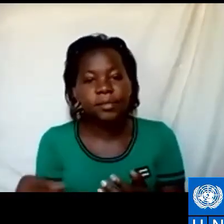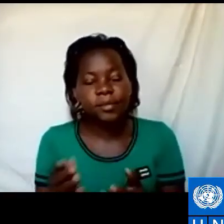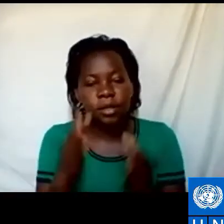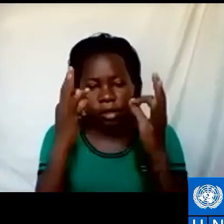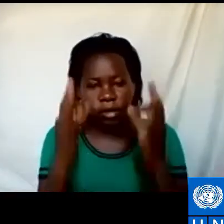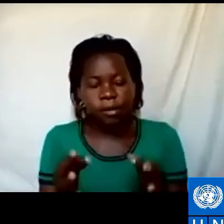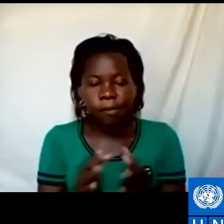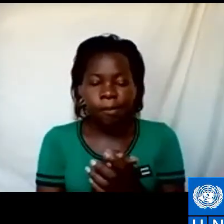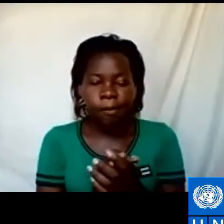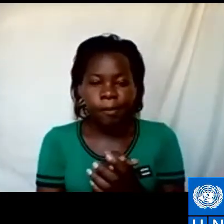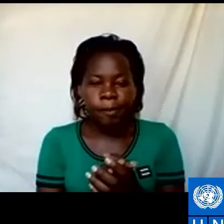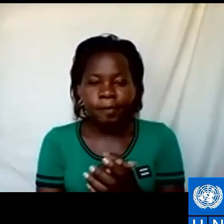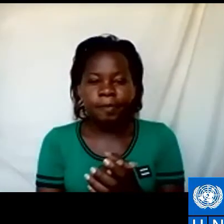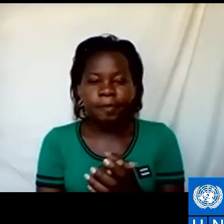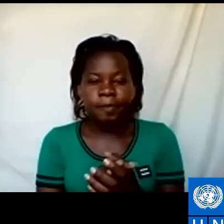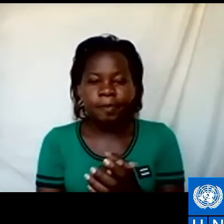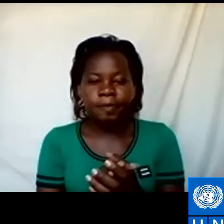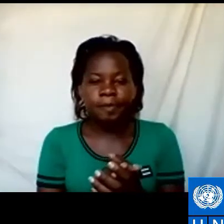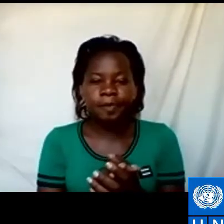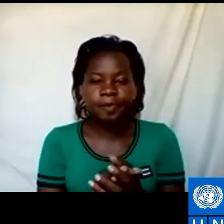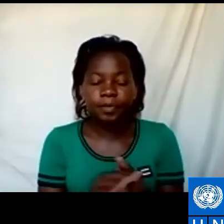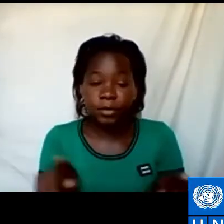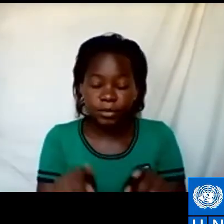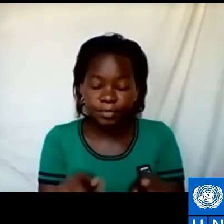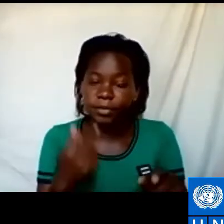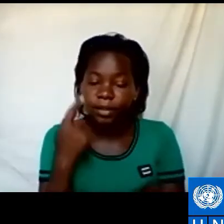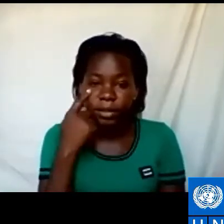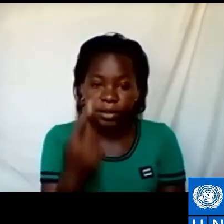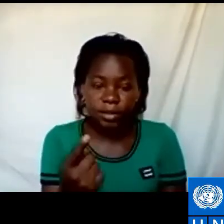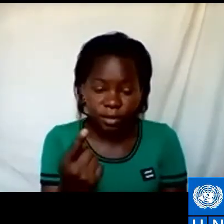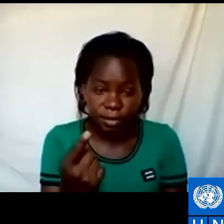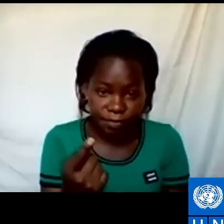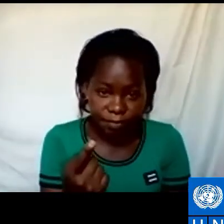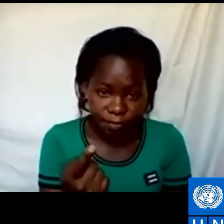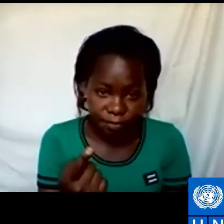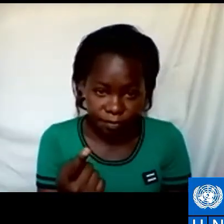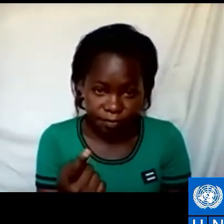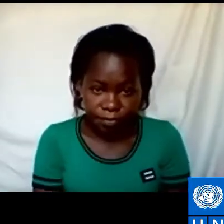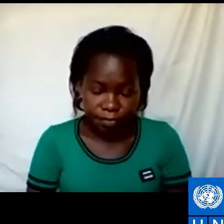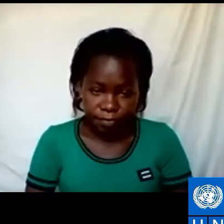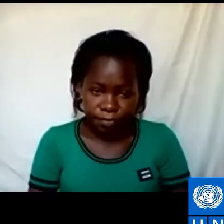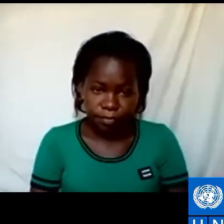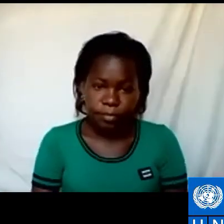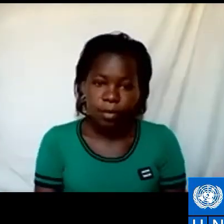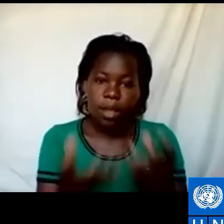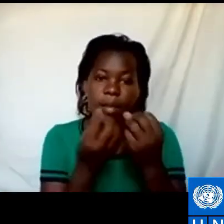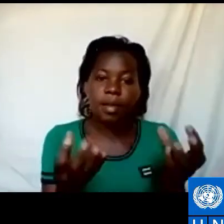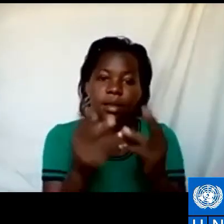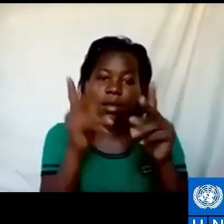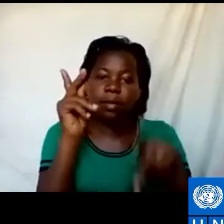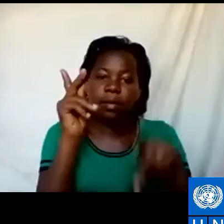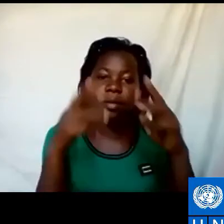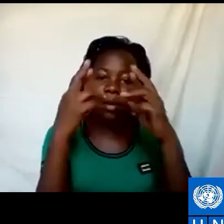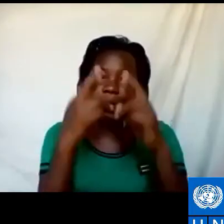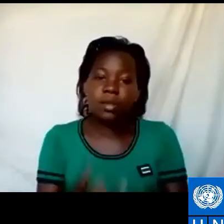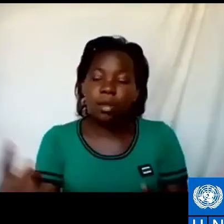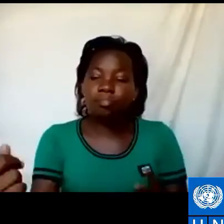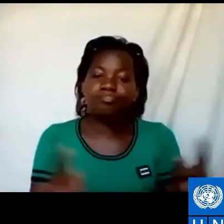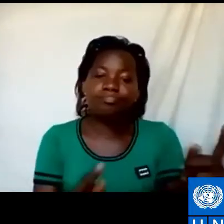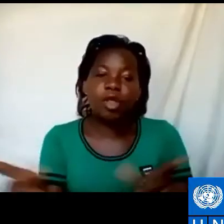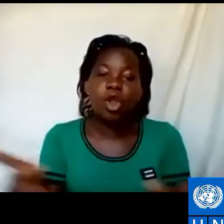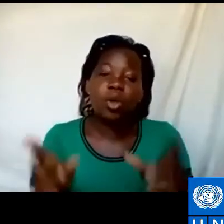But I am seeing already many people beginning to come up with those local products. We've talked of the